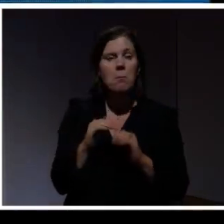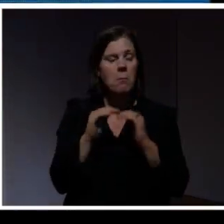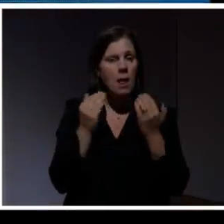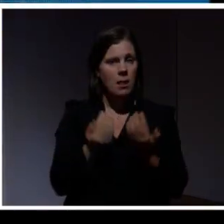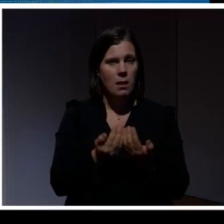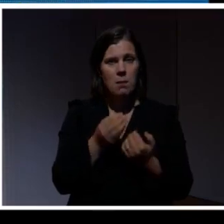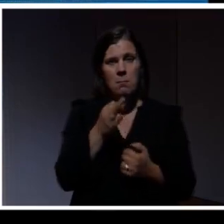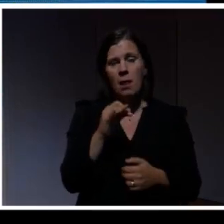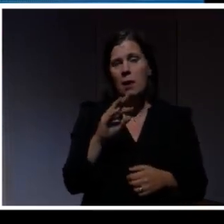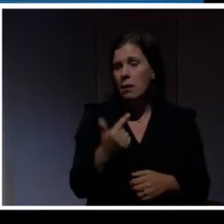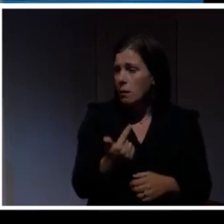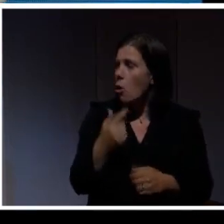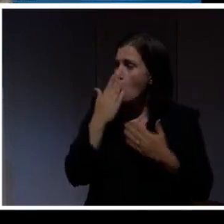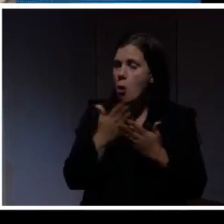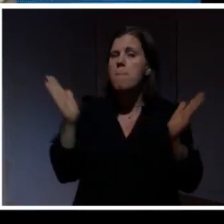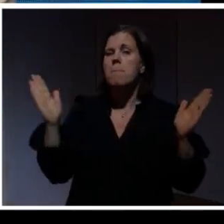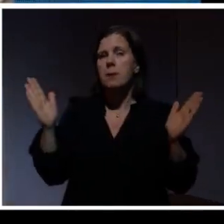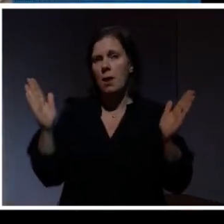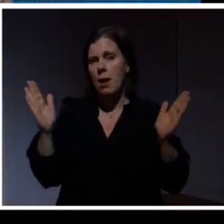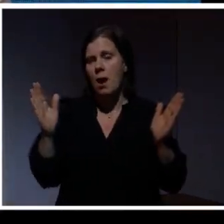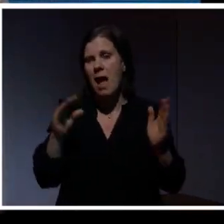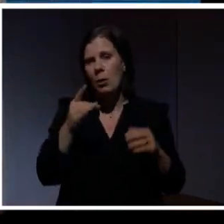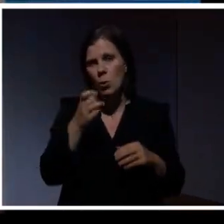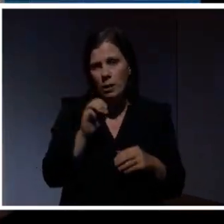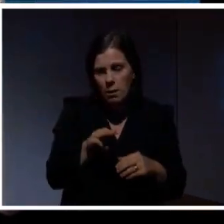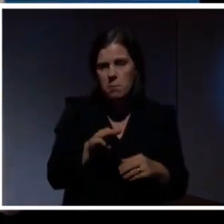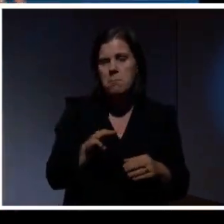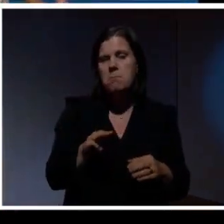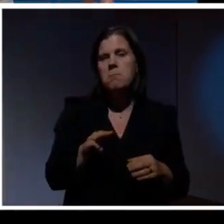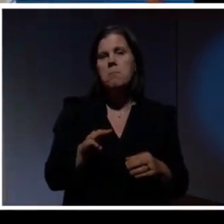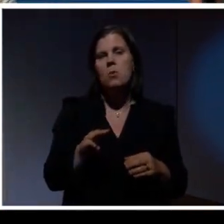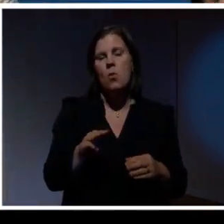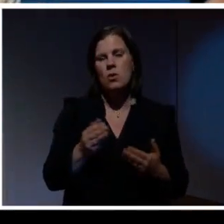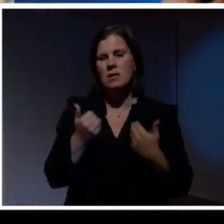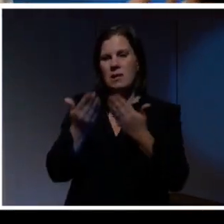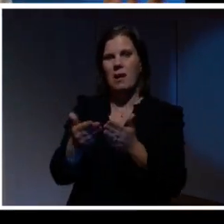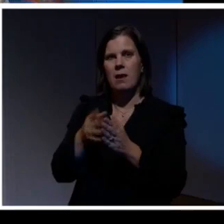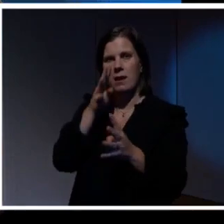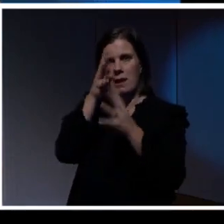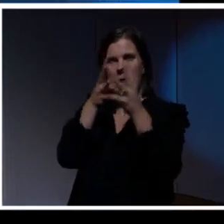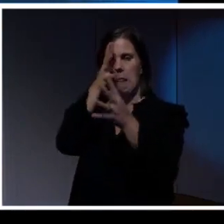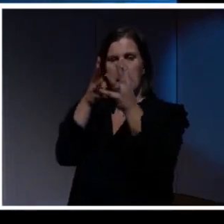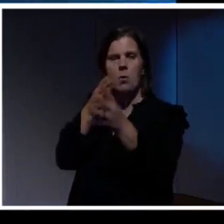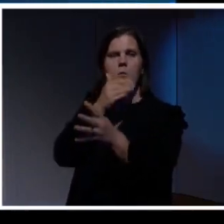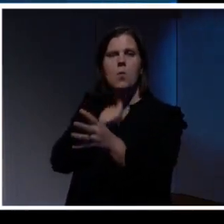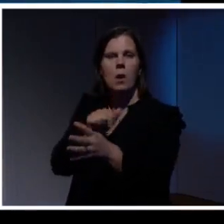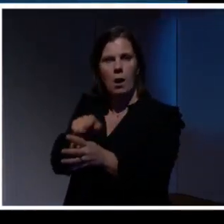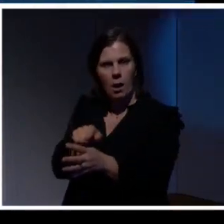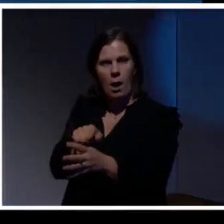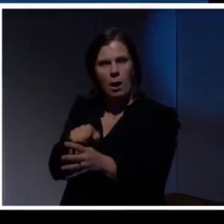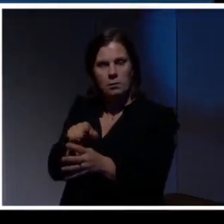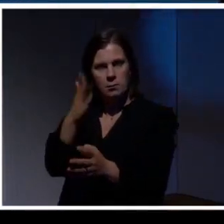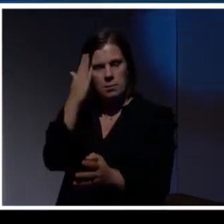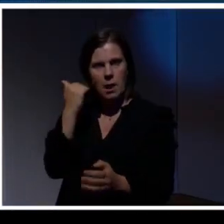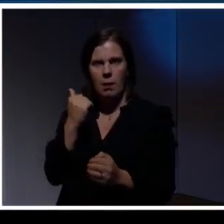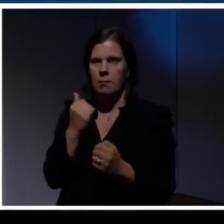information, we open up data, we open up algorithms, and we give it to those creative youth, we can really get some